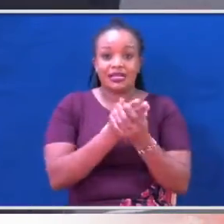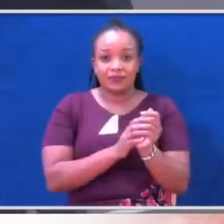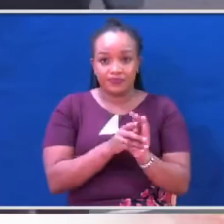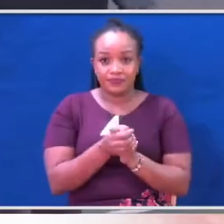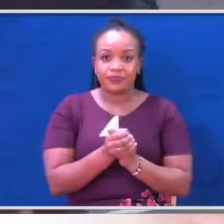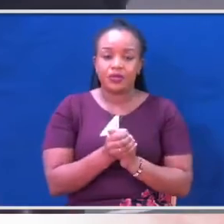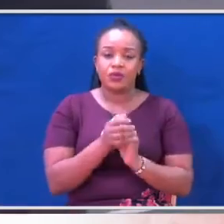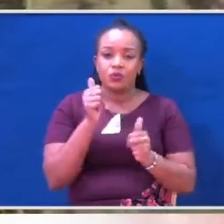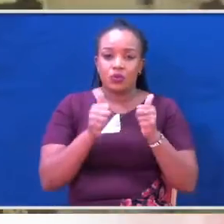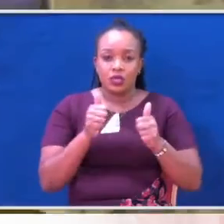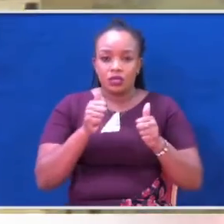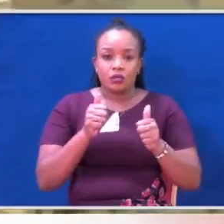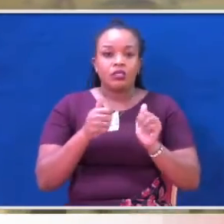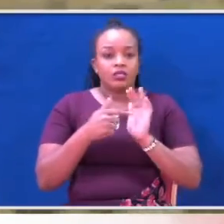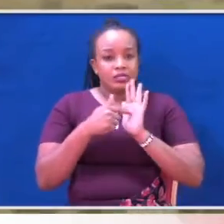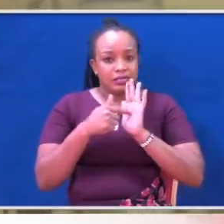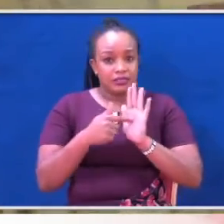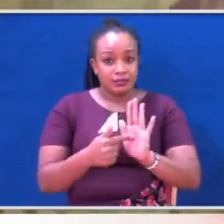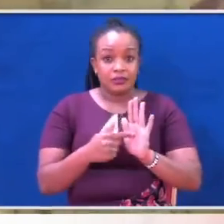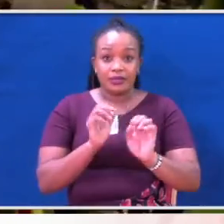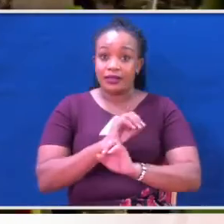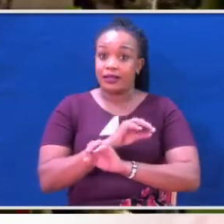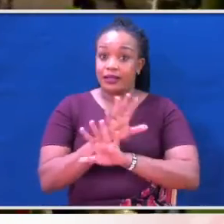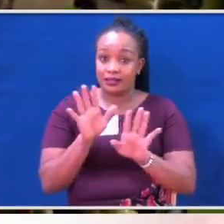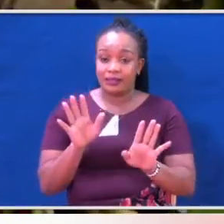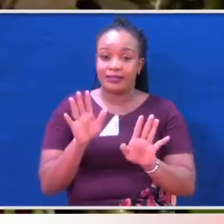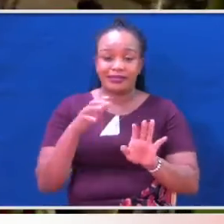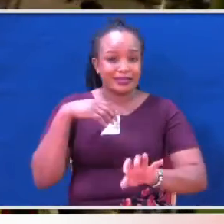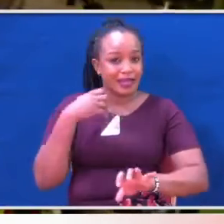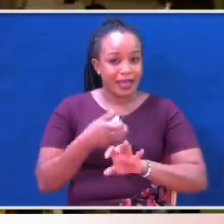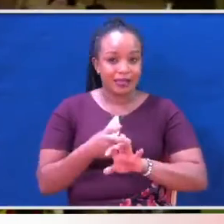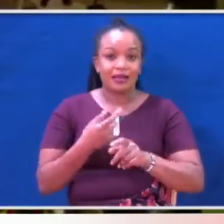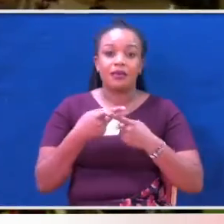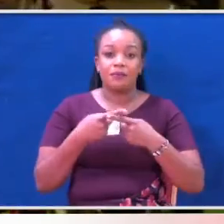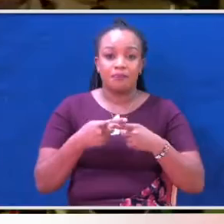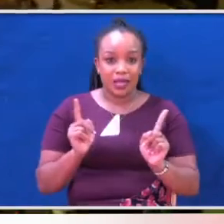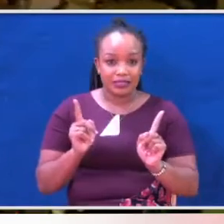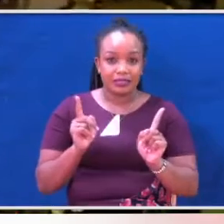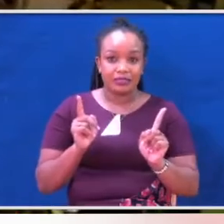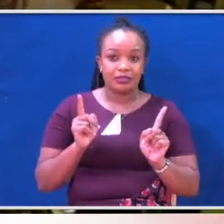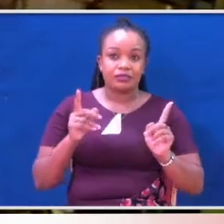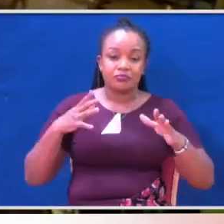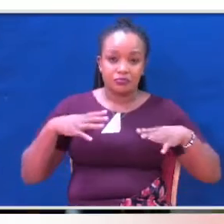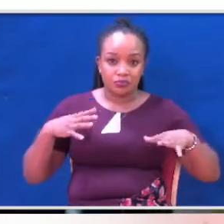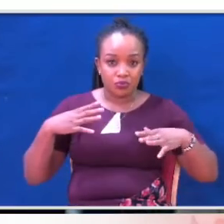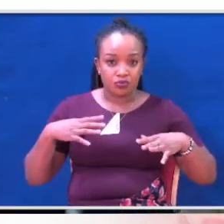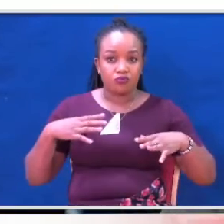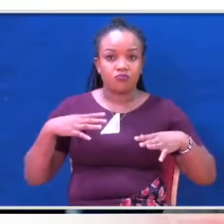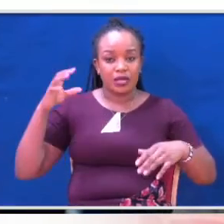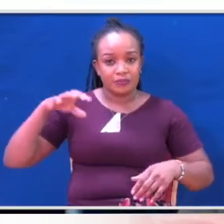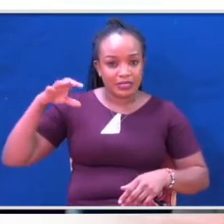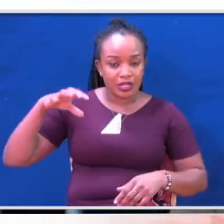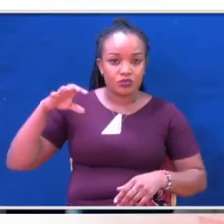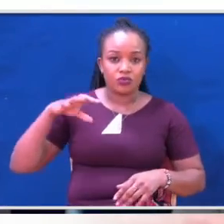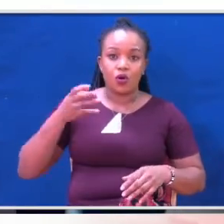to passengers, the matatu owners have promised to reduce the hiked bus fare starting next week. Nauli